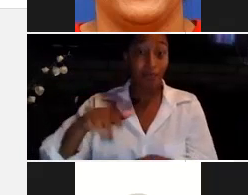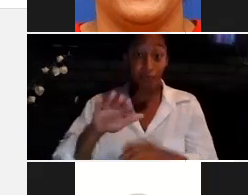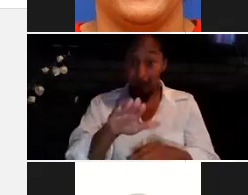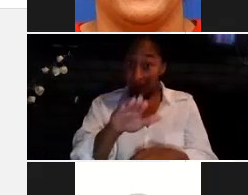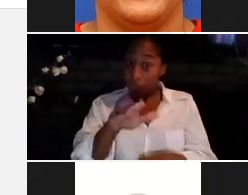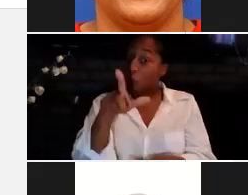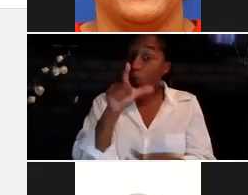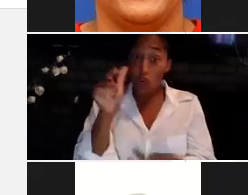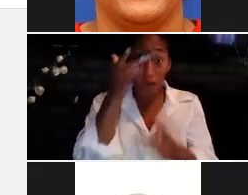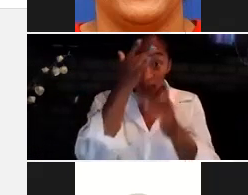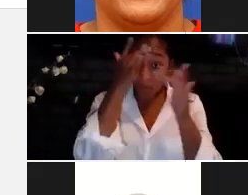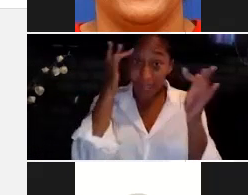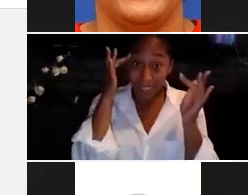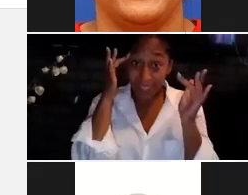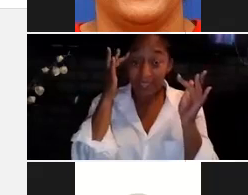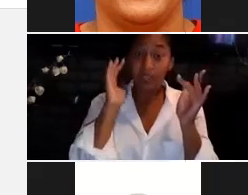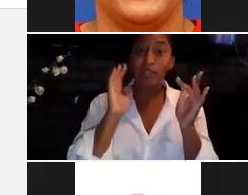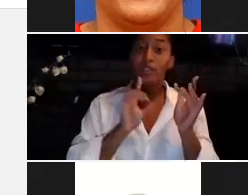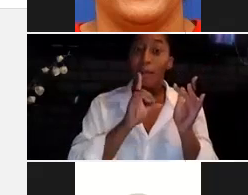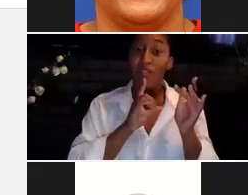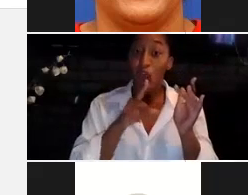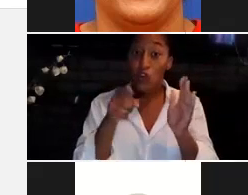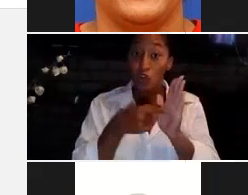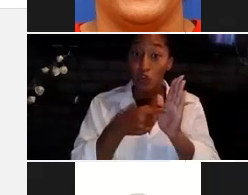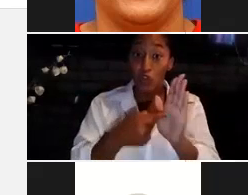that typically these